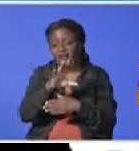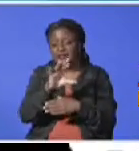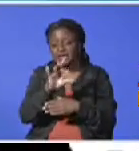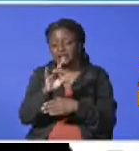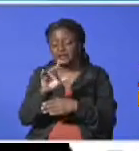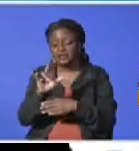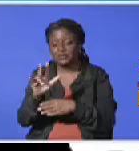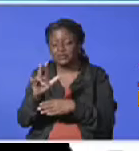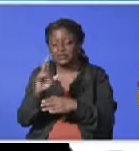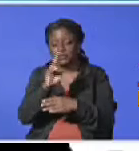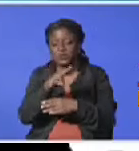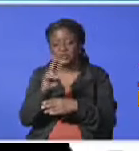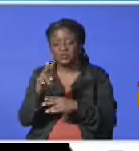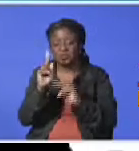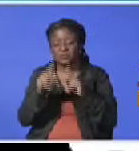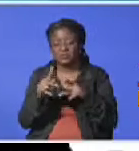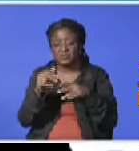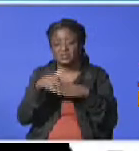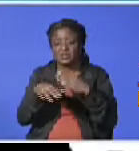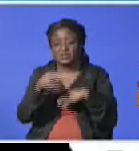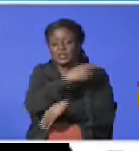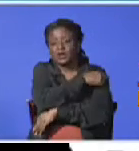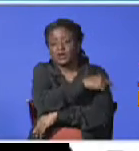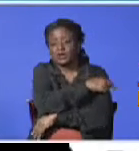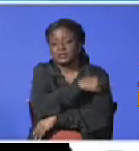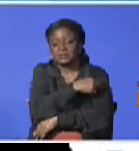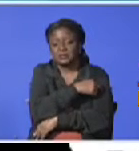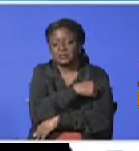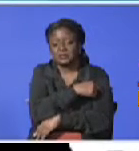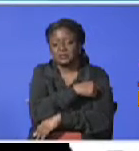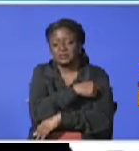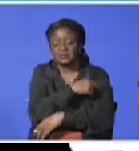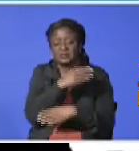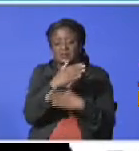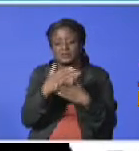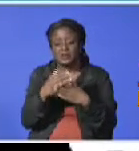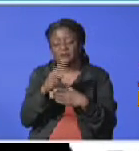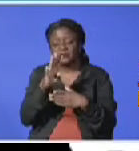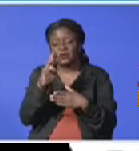5,583. 22 persons remain hospitalized. Meantime, some